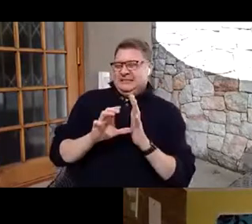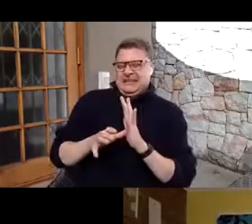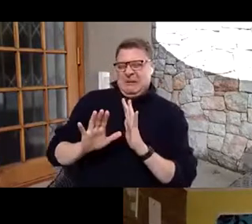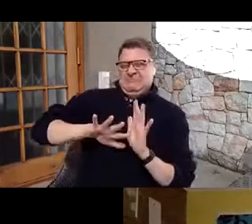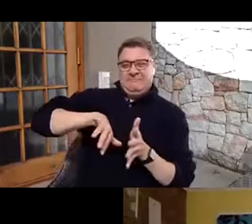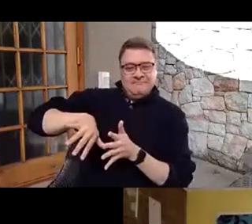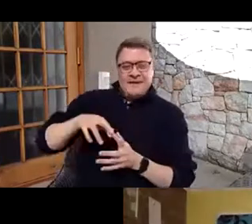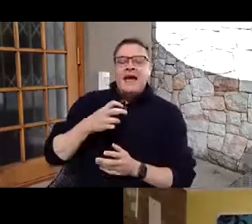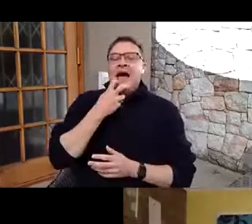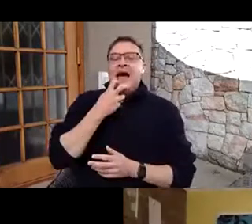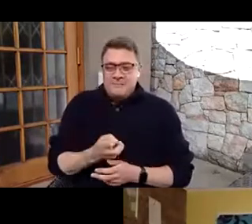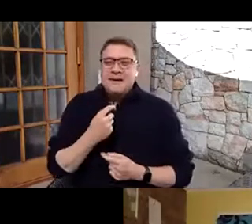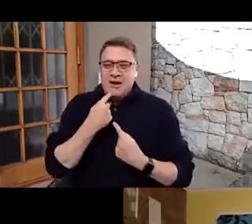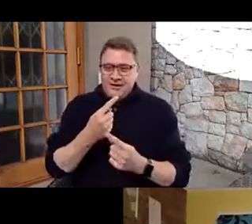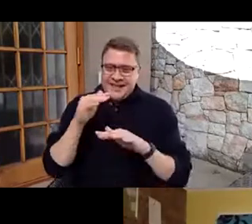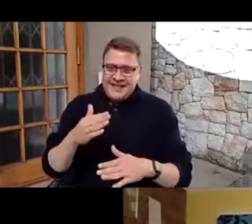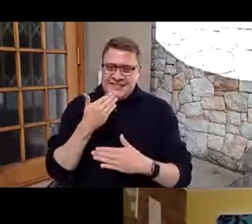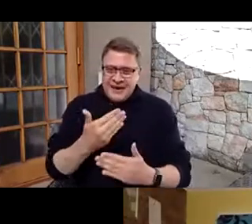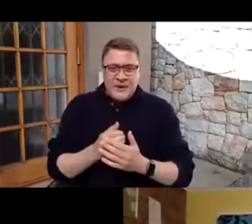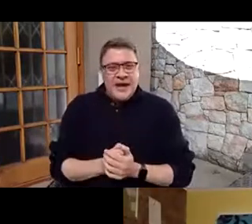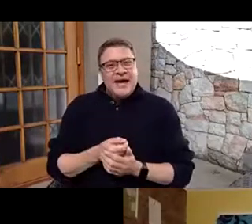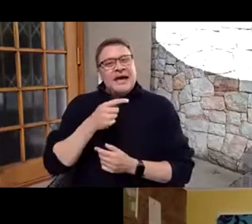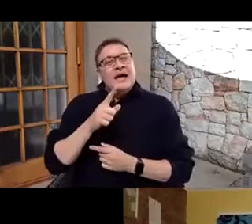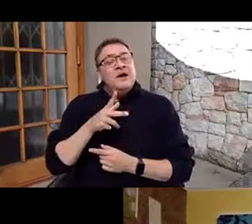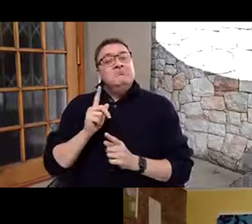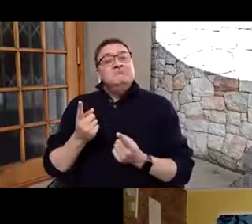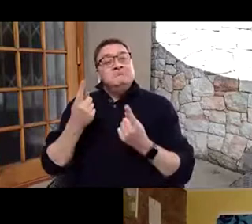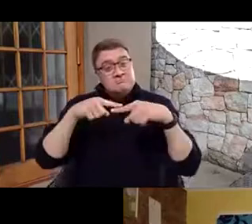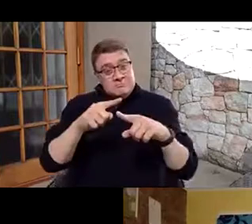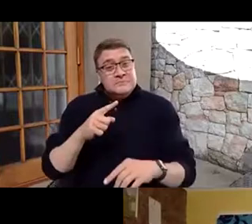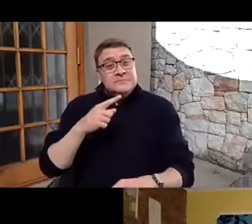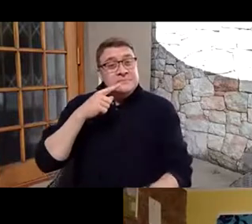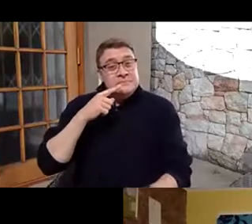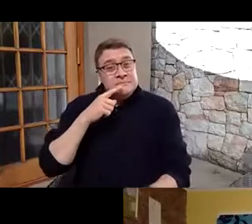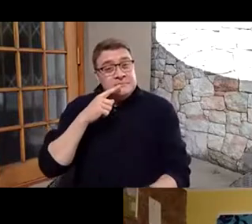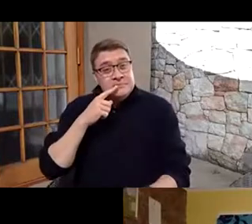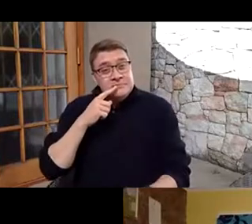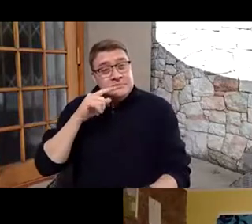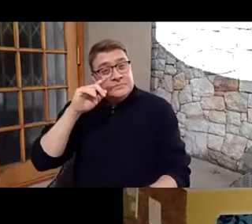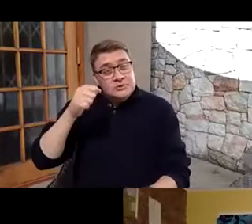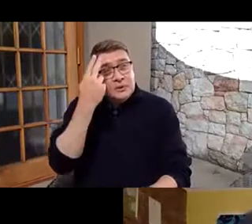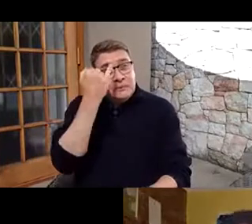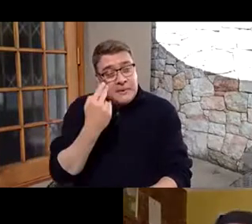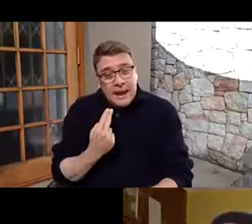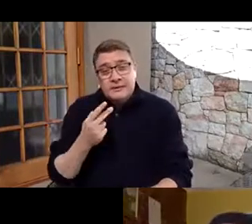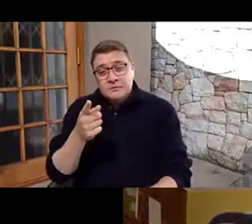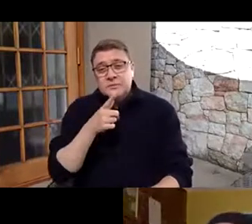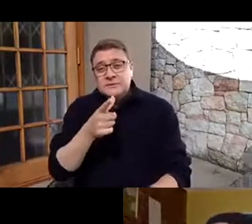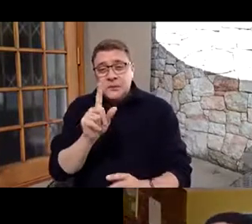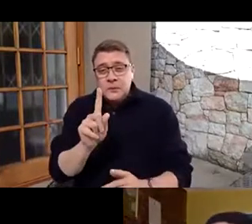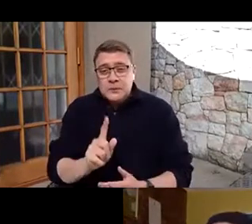amazing answer. Thank you, Anrune. Let's go over to Jermaine from Mage